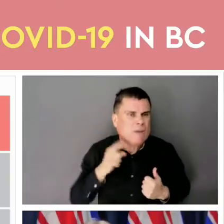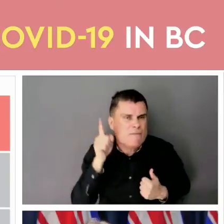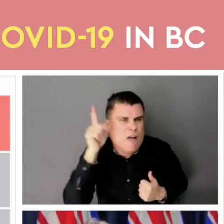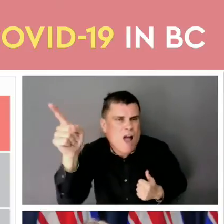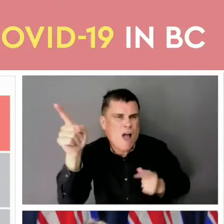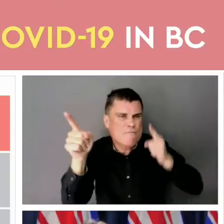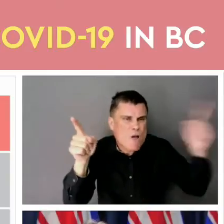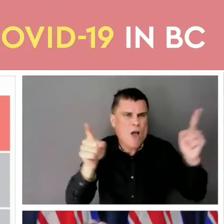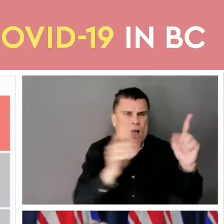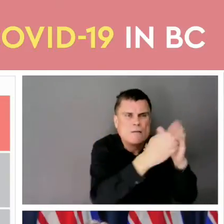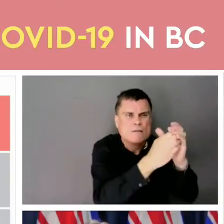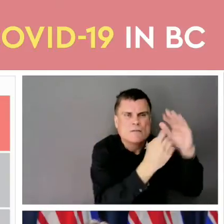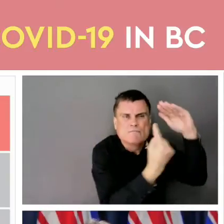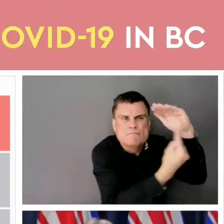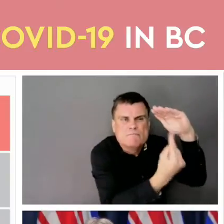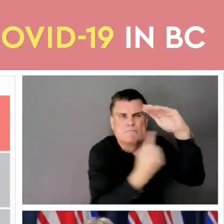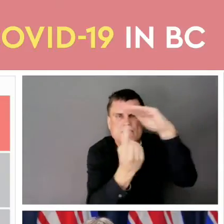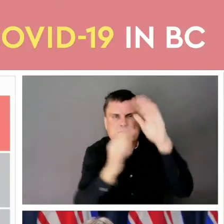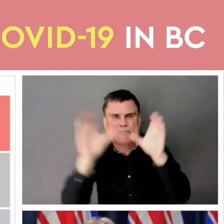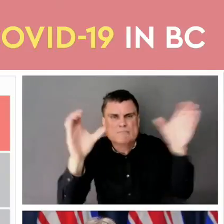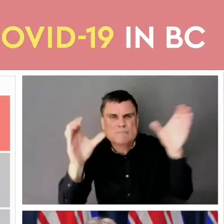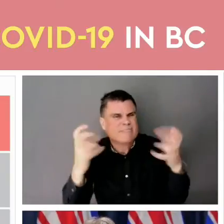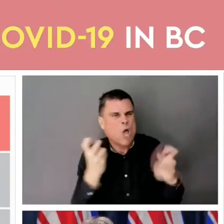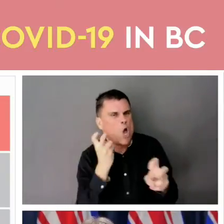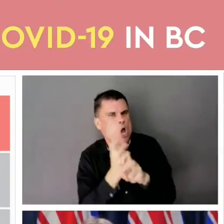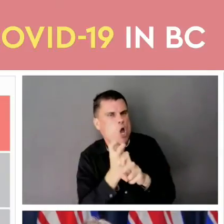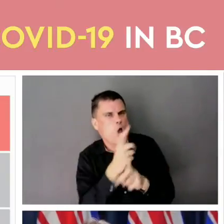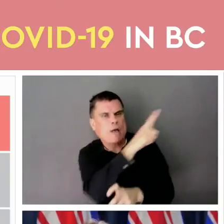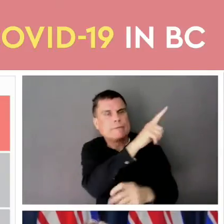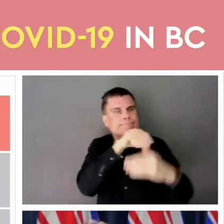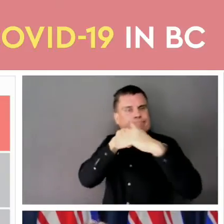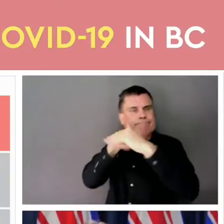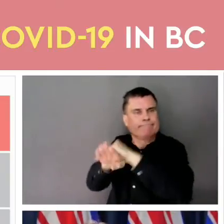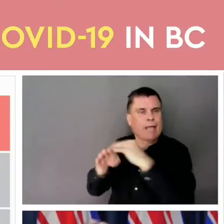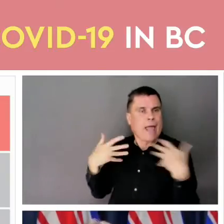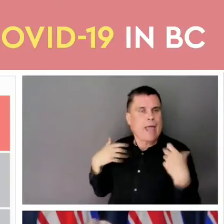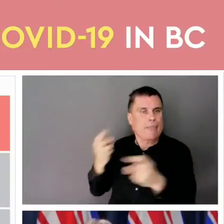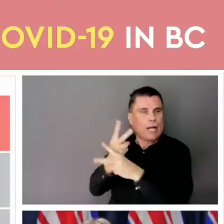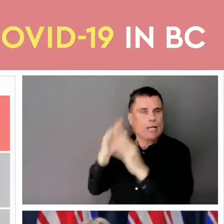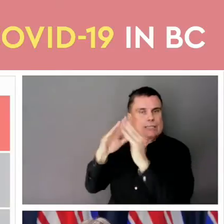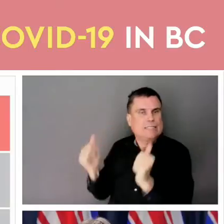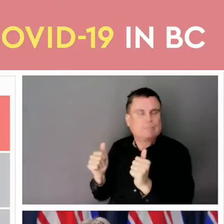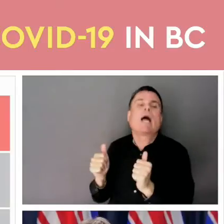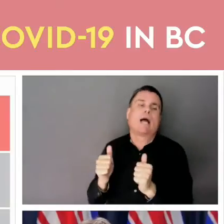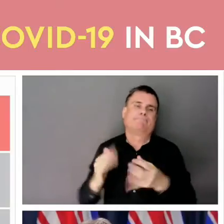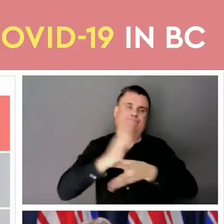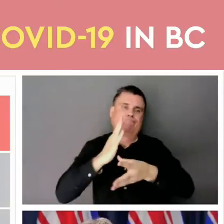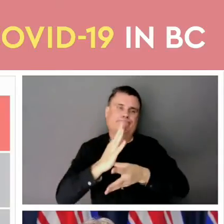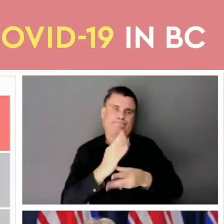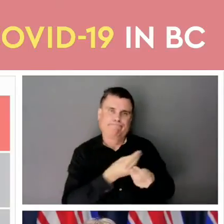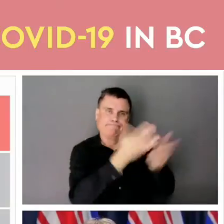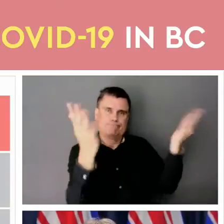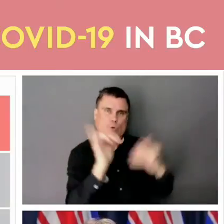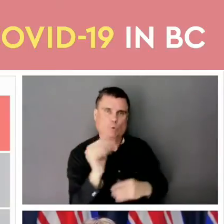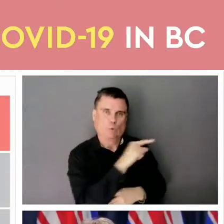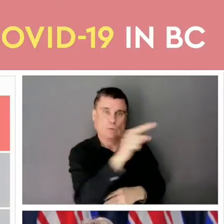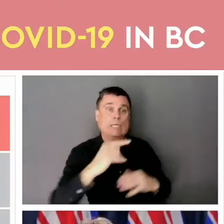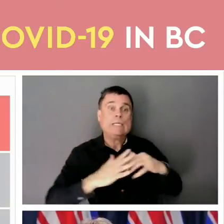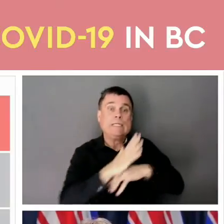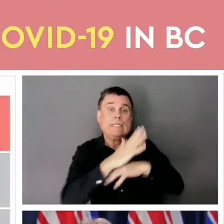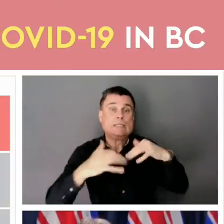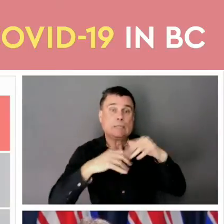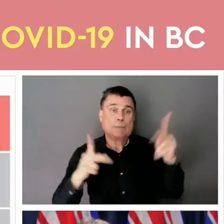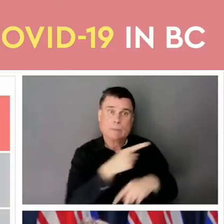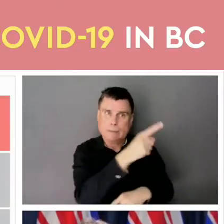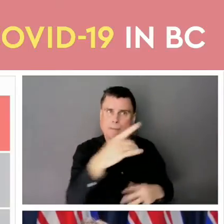a higher risk according to, even when compared by age, And when they're living in remote and isolated